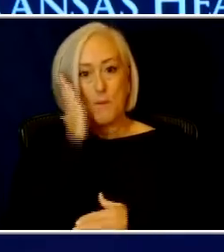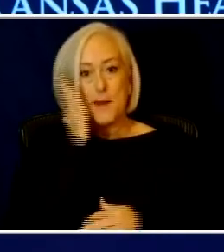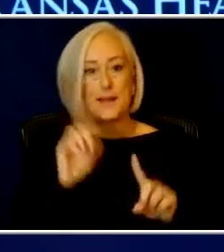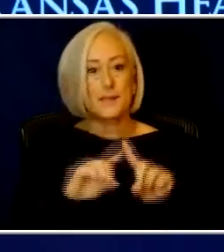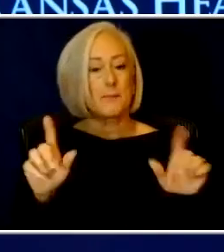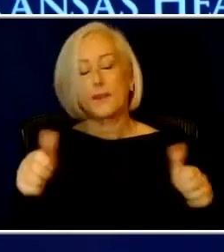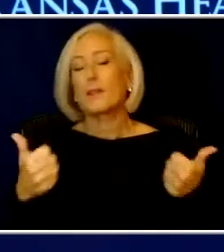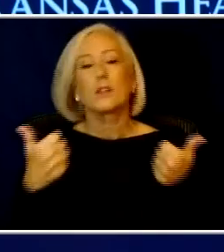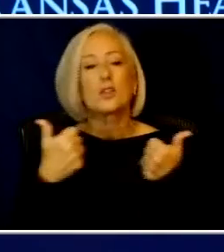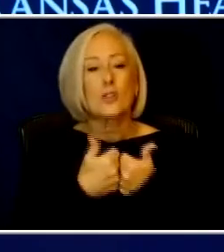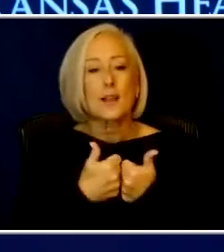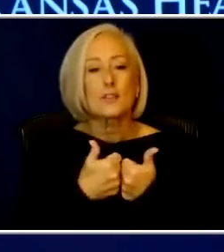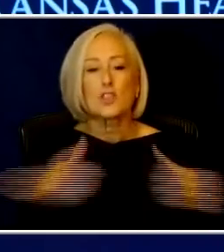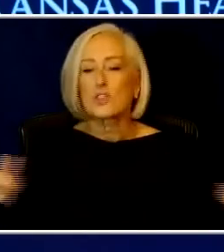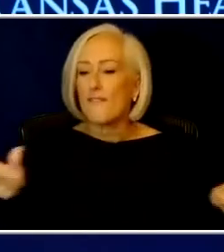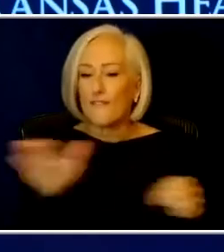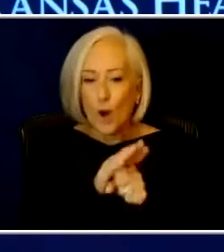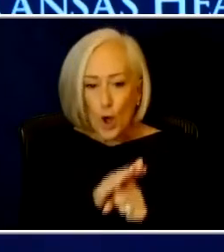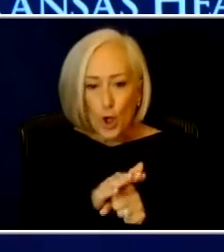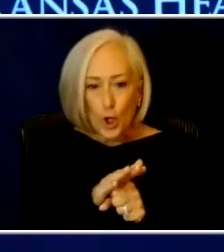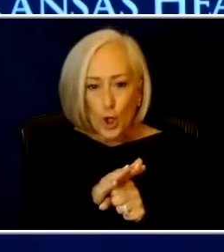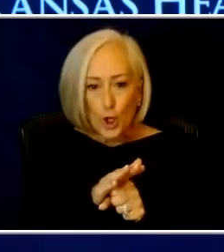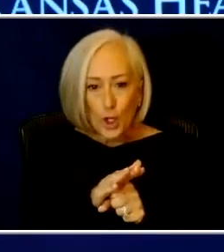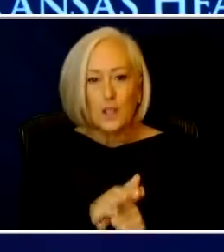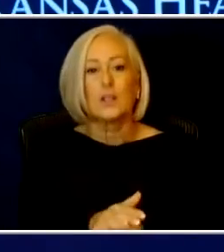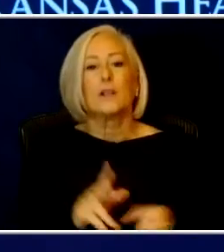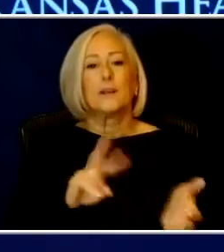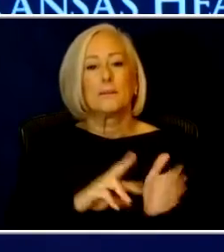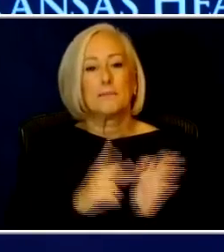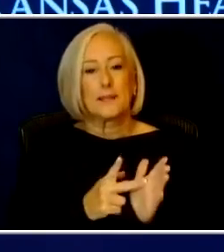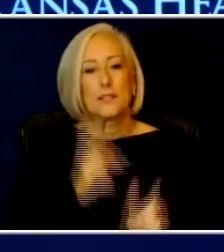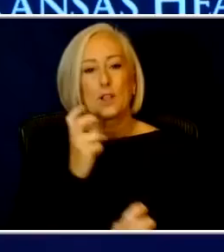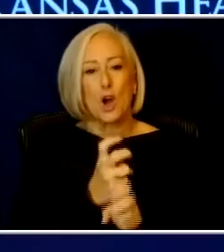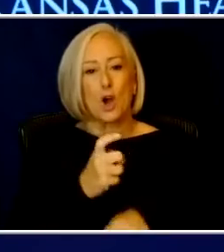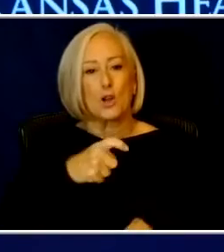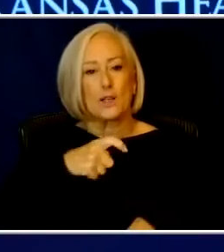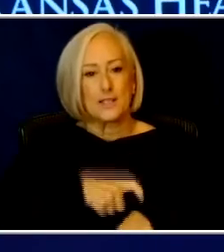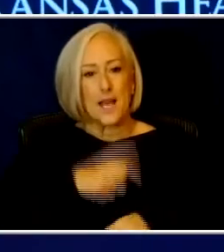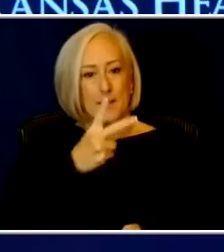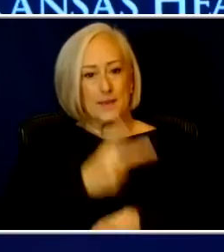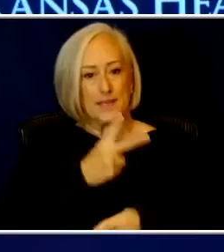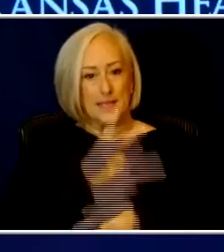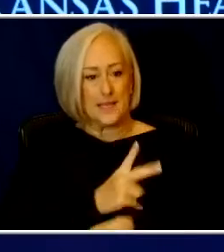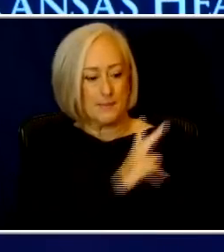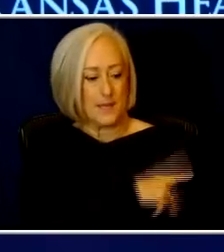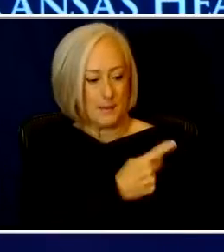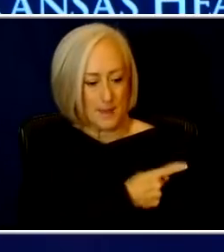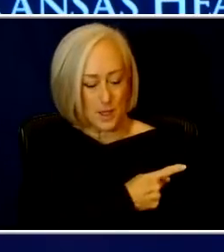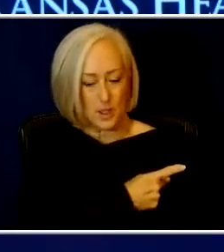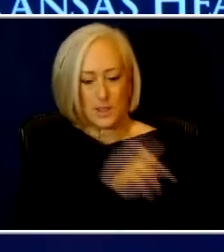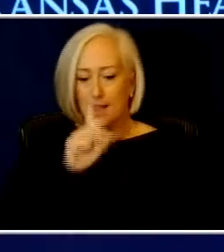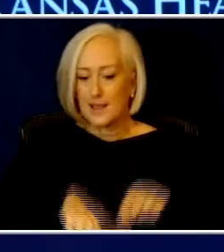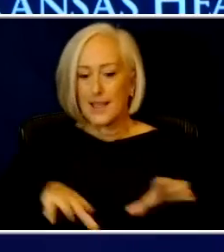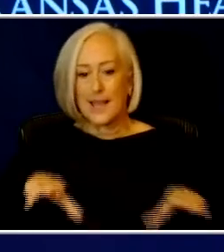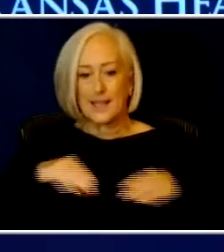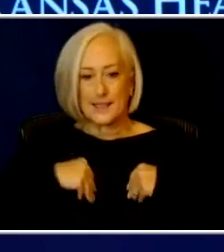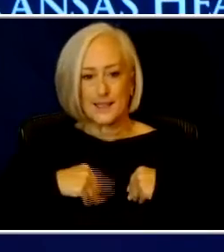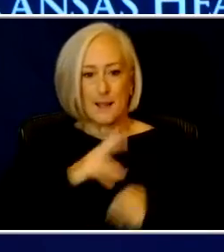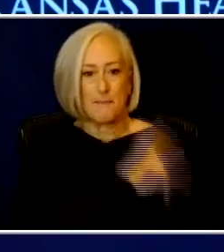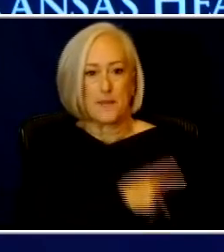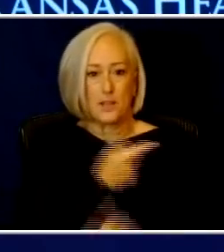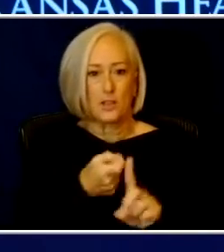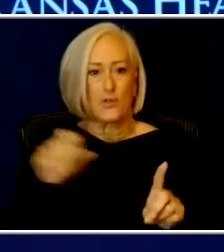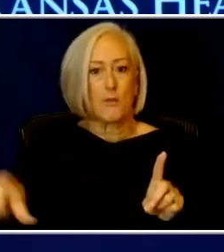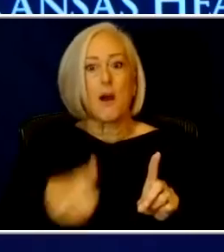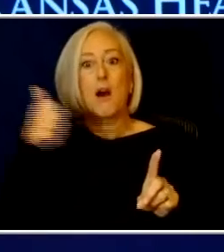we're full, and what that means is we have a hard time taking patients that we want to take from other outlying communities. As you heard from Dr. Watson earlier today,